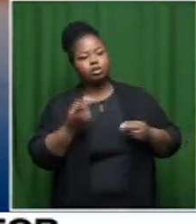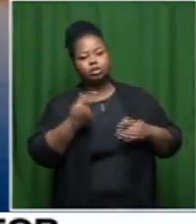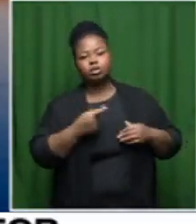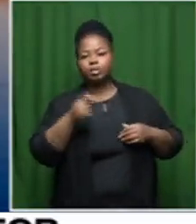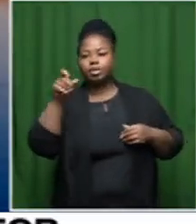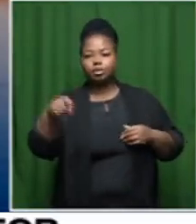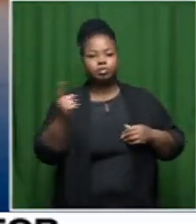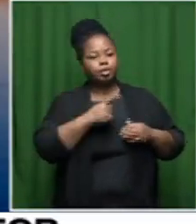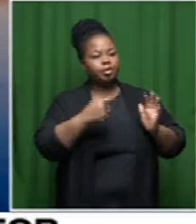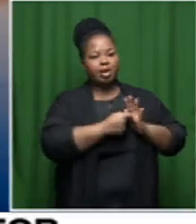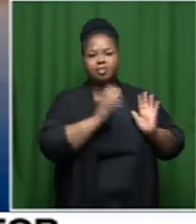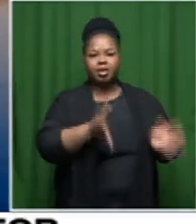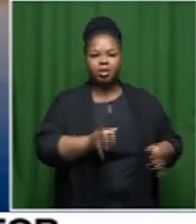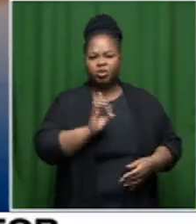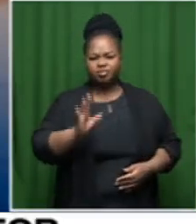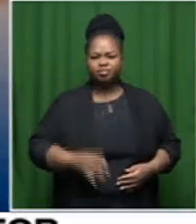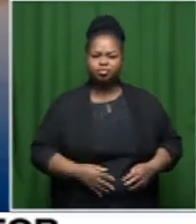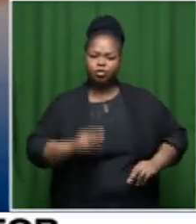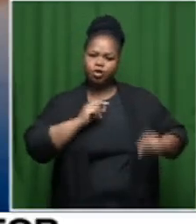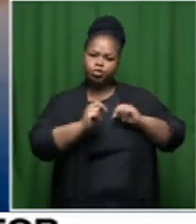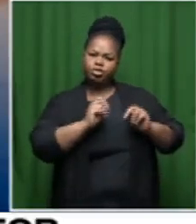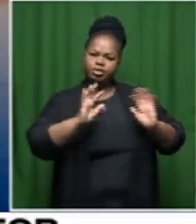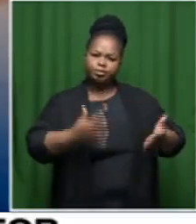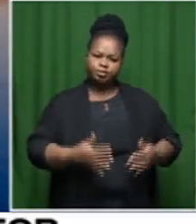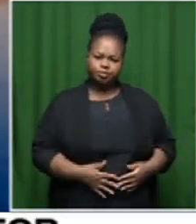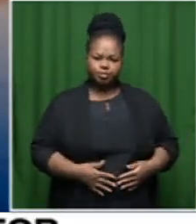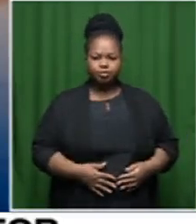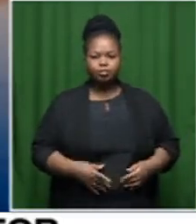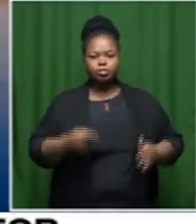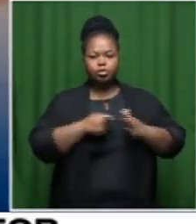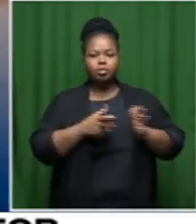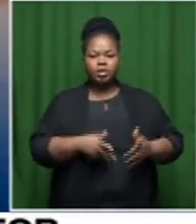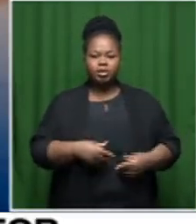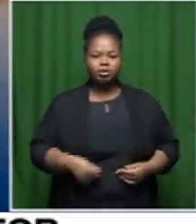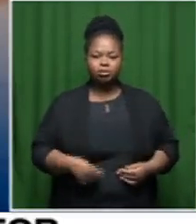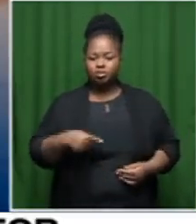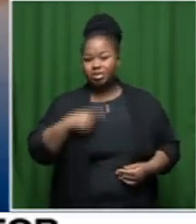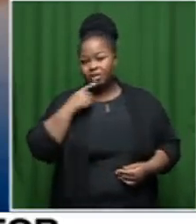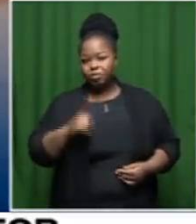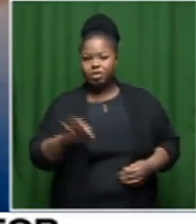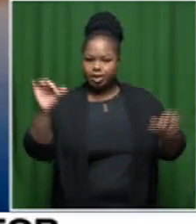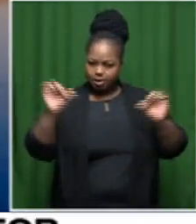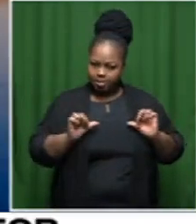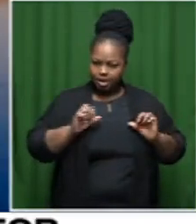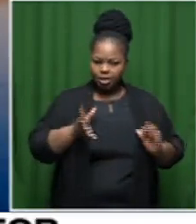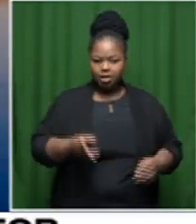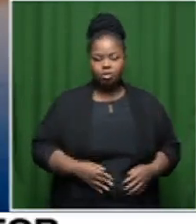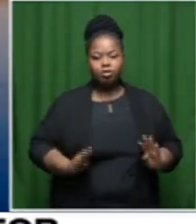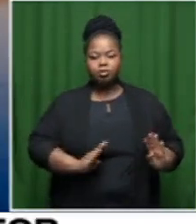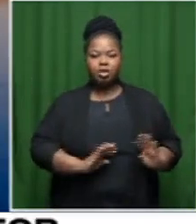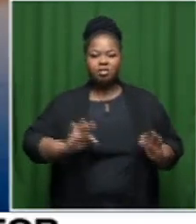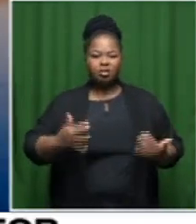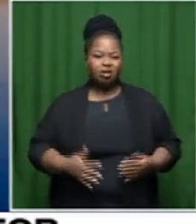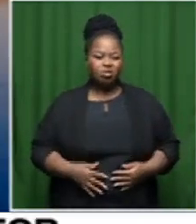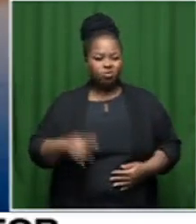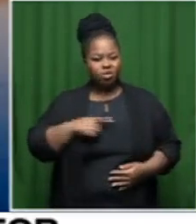to negotiate. How do you talk to artists? How do you talk to buyers so that they keep coming back? What are the things that you have to say? How do you conduct yourself? Because